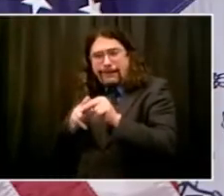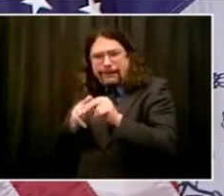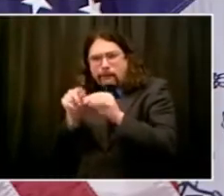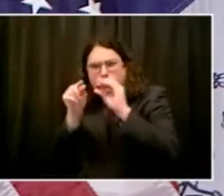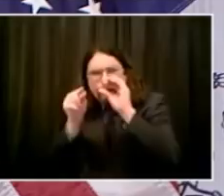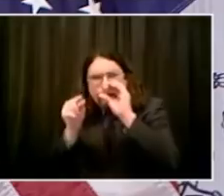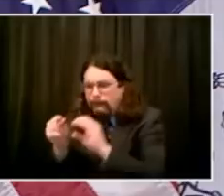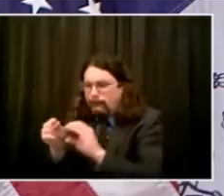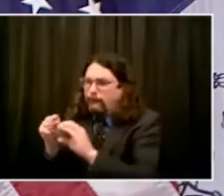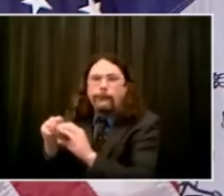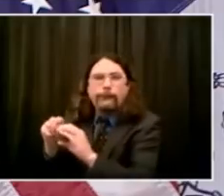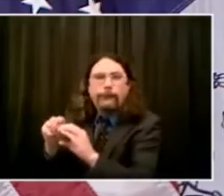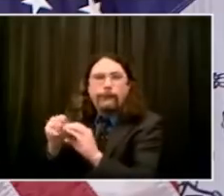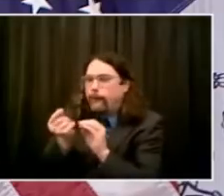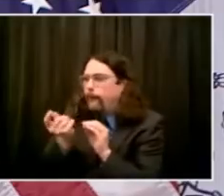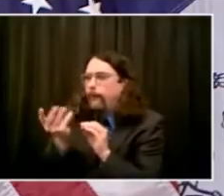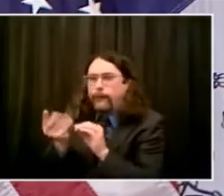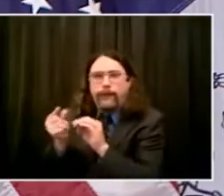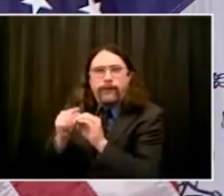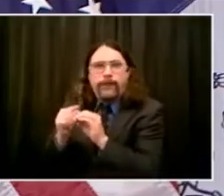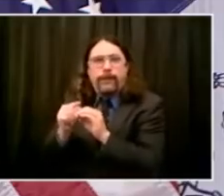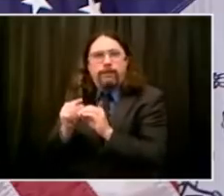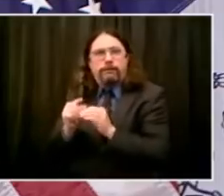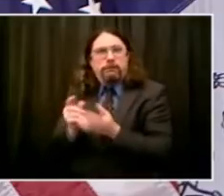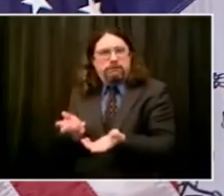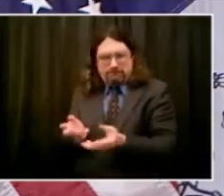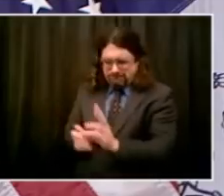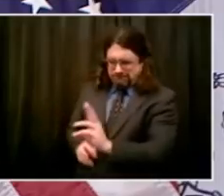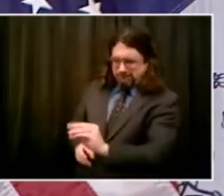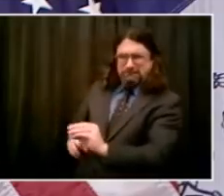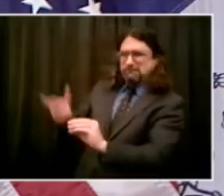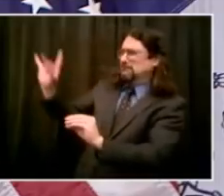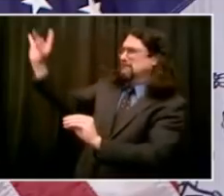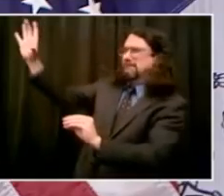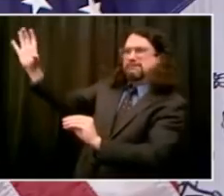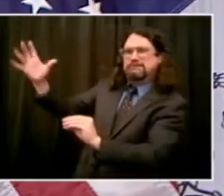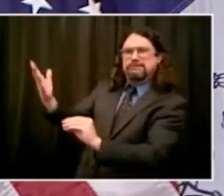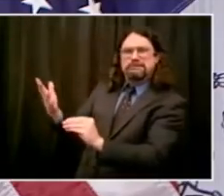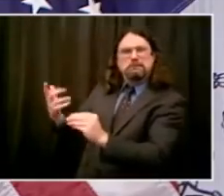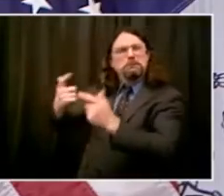way you're thinking about it. I think you're right to say,